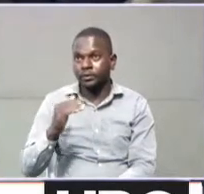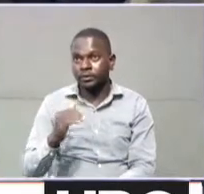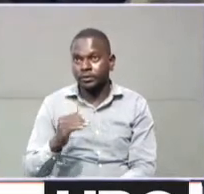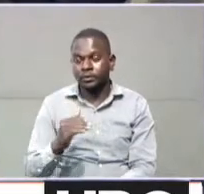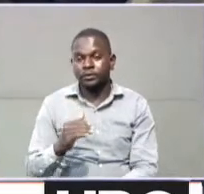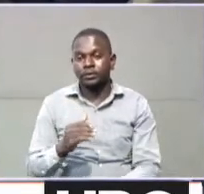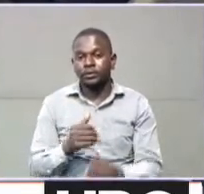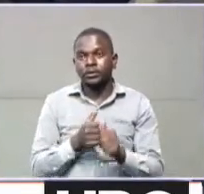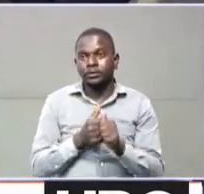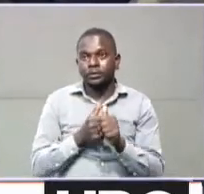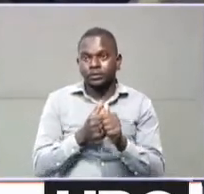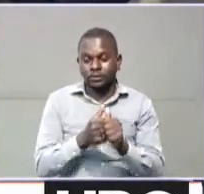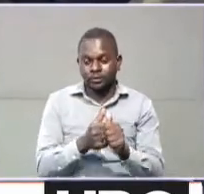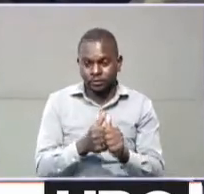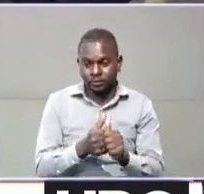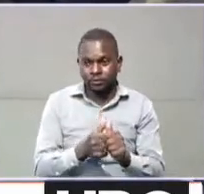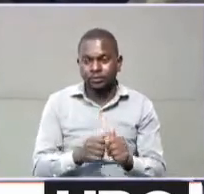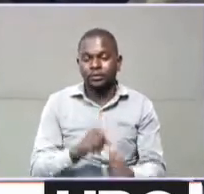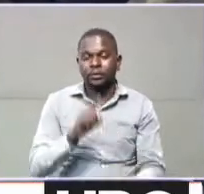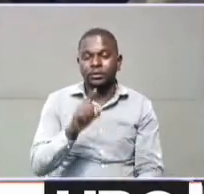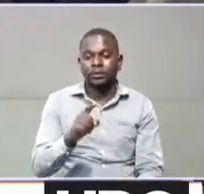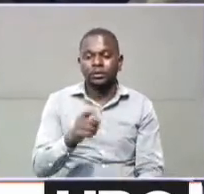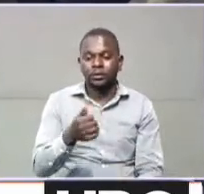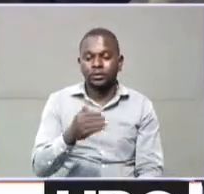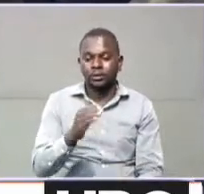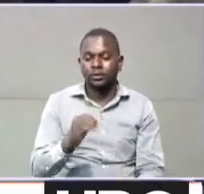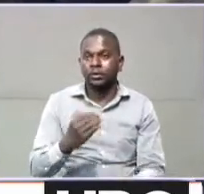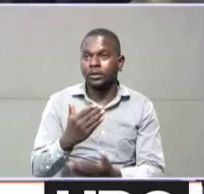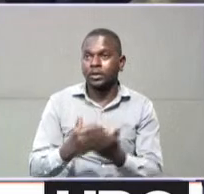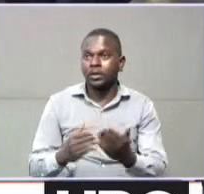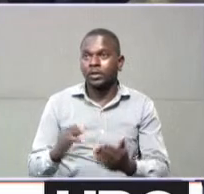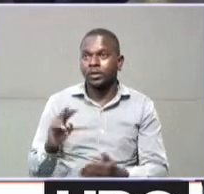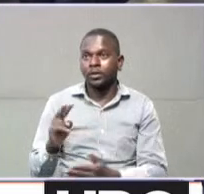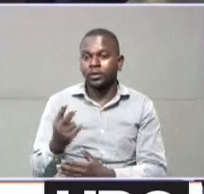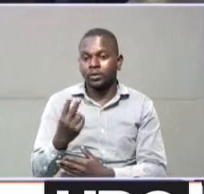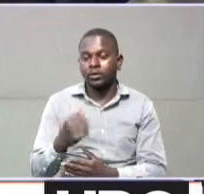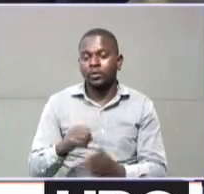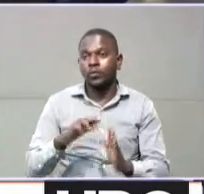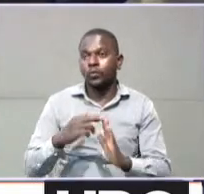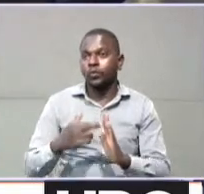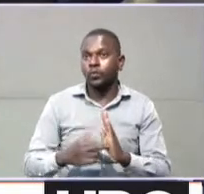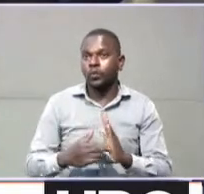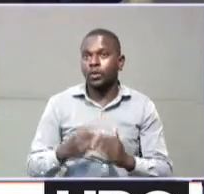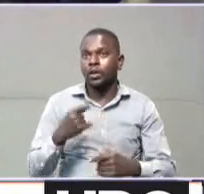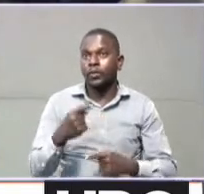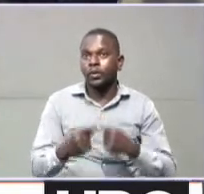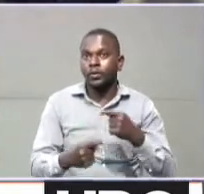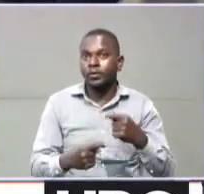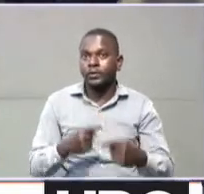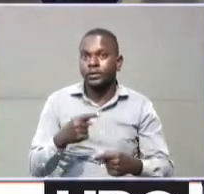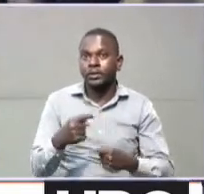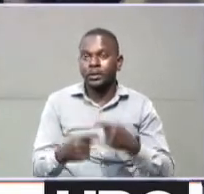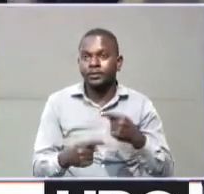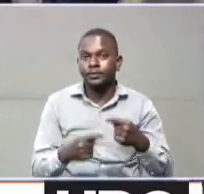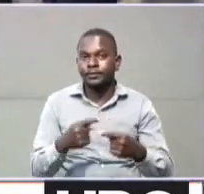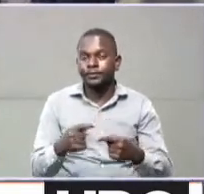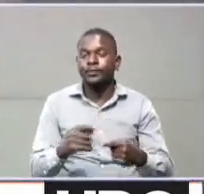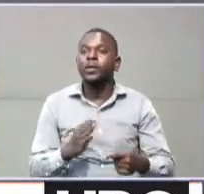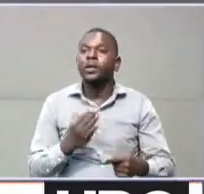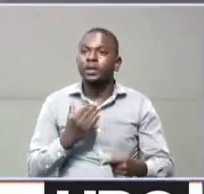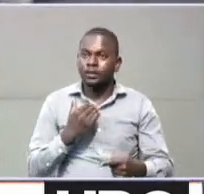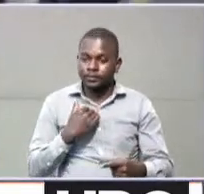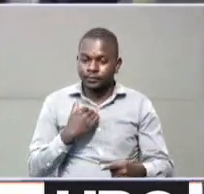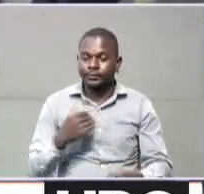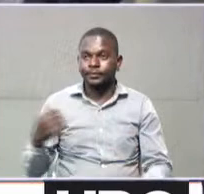pursuant to rule 160 subaru two of the rules of procedure i would like